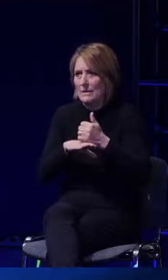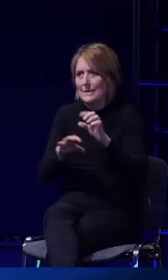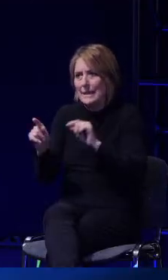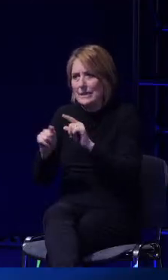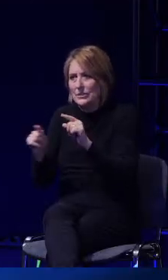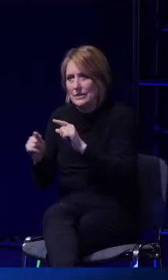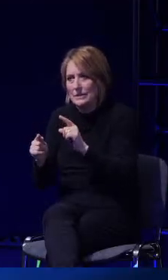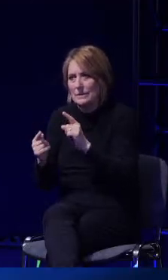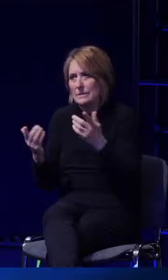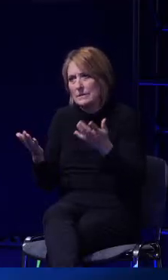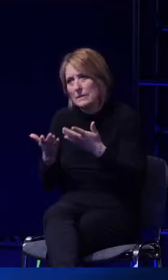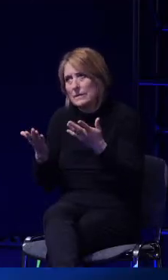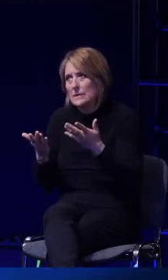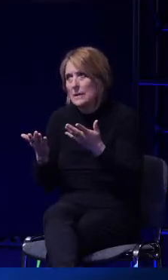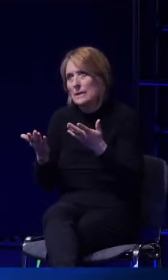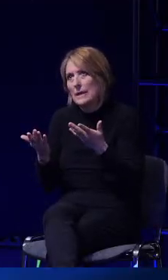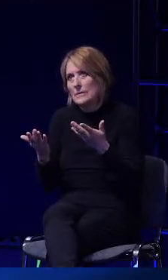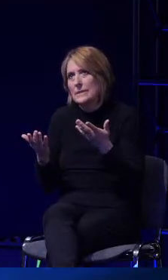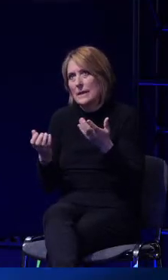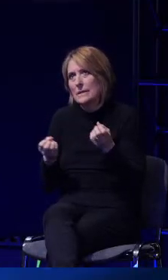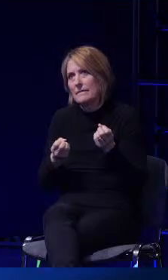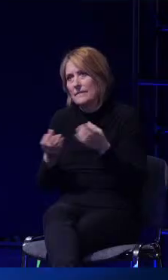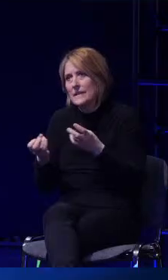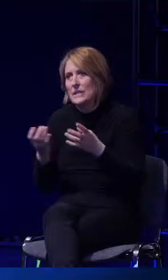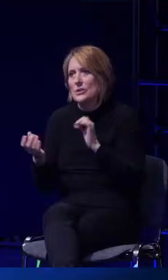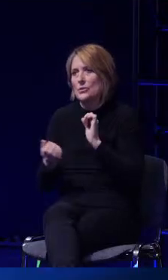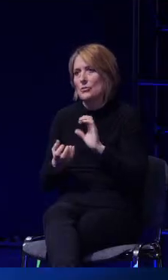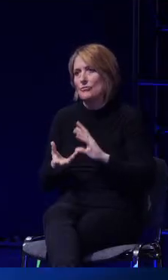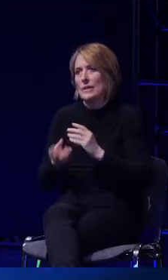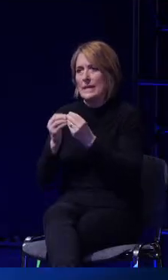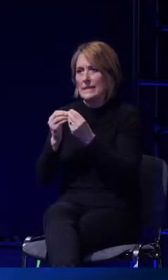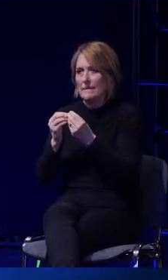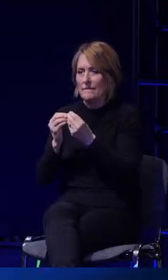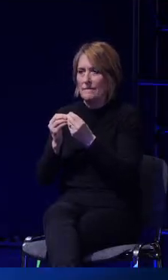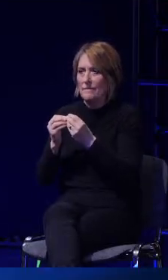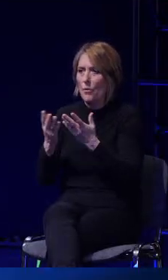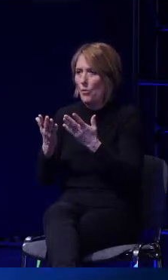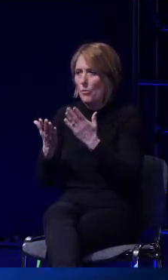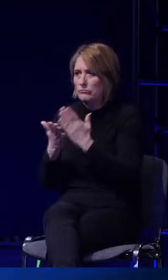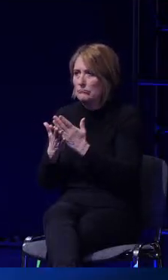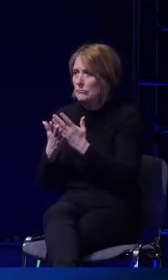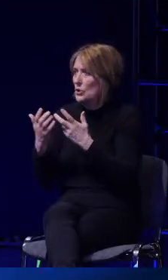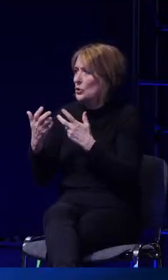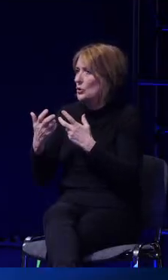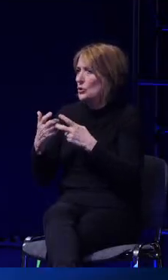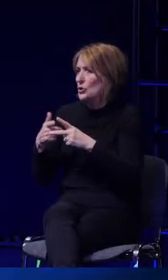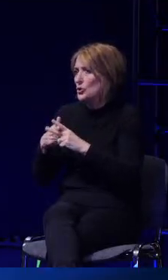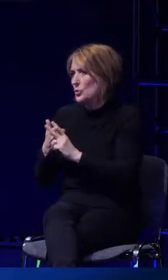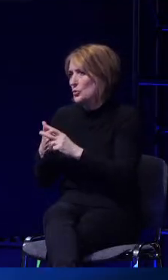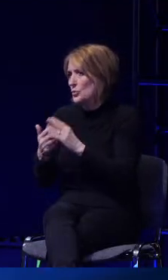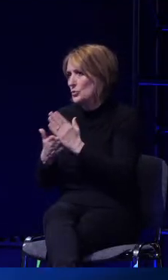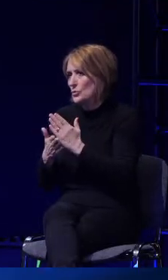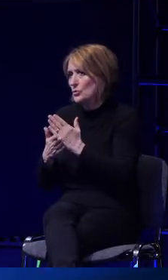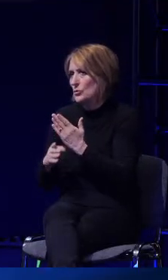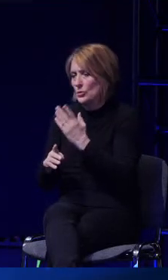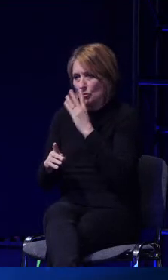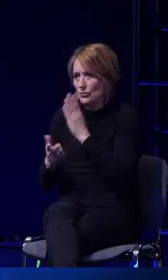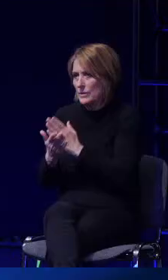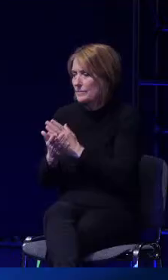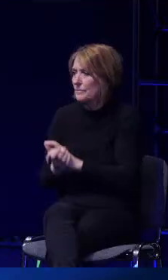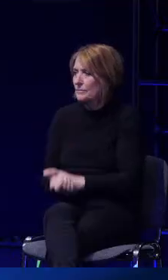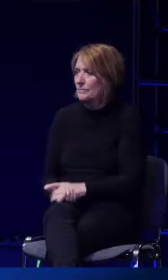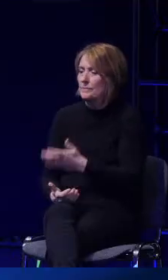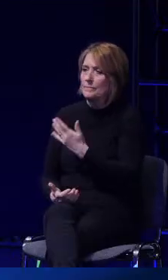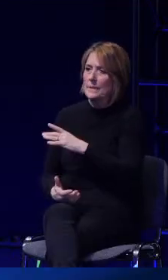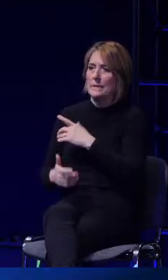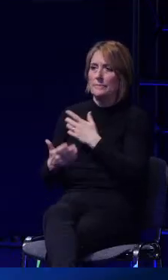the content on the creative level or just using tools that you trust? Chris? Well, we had a